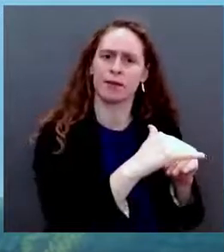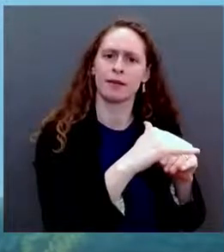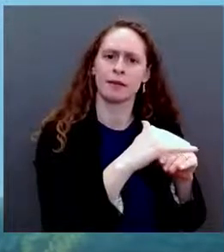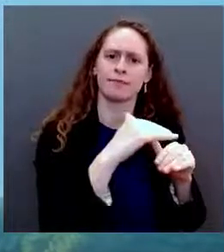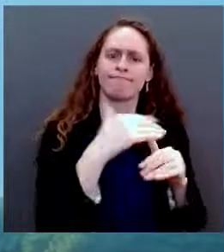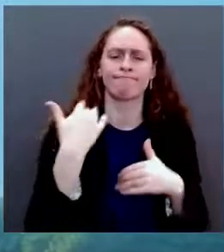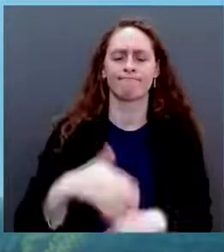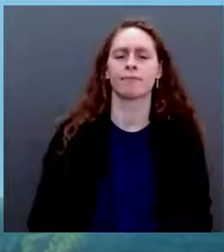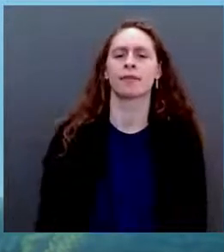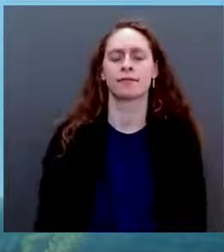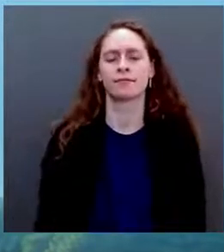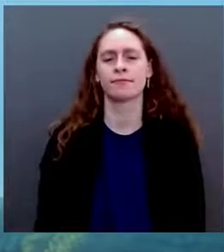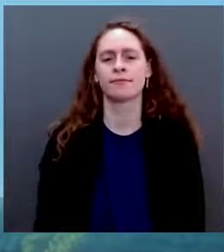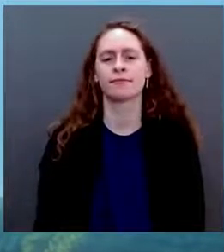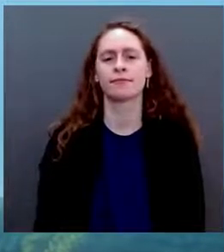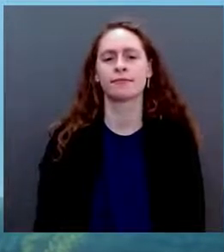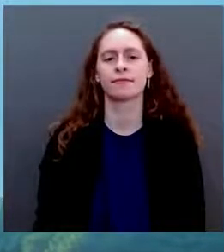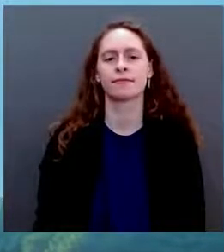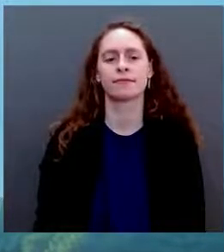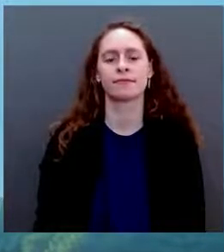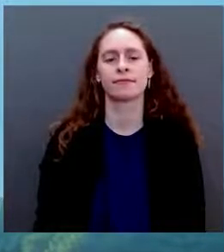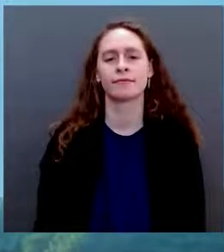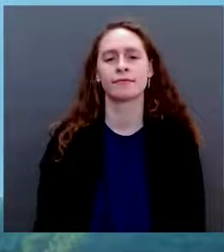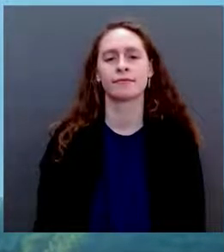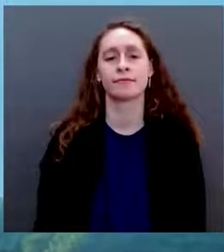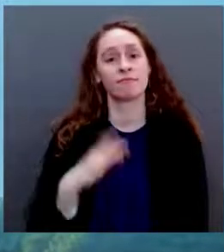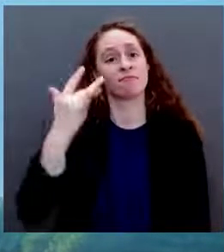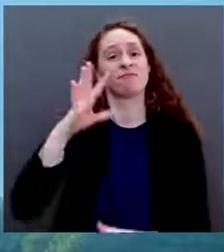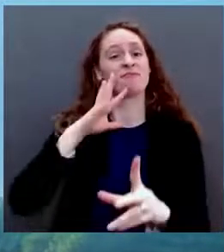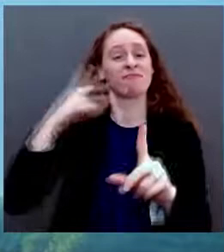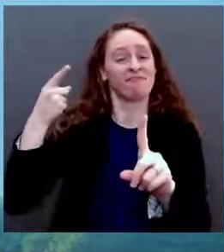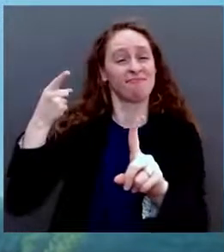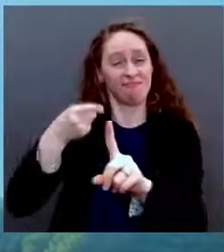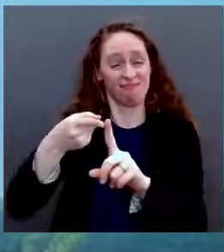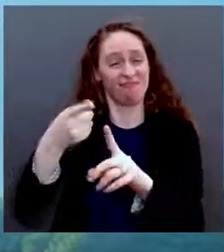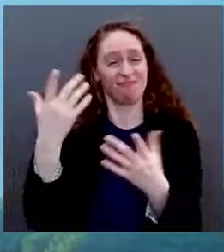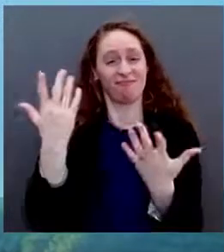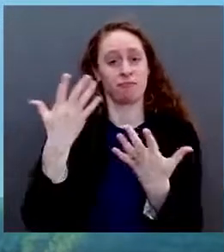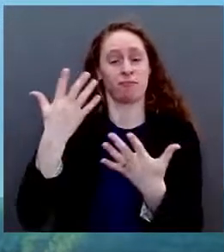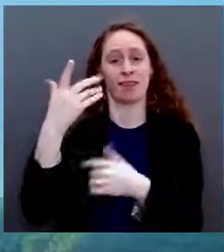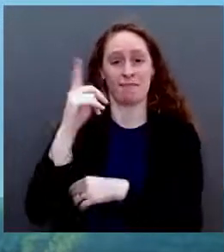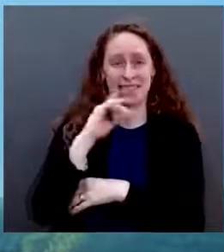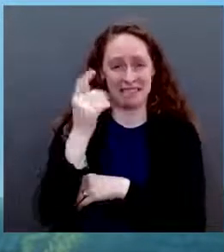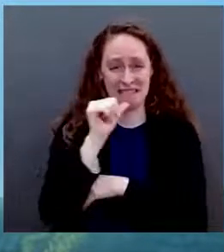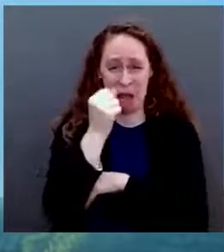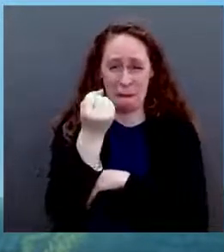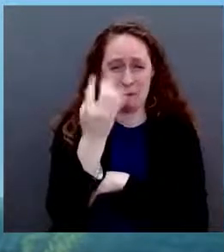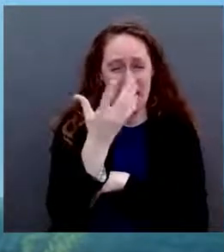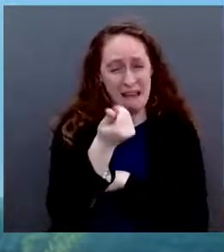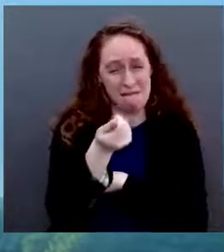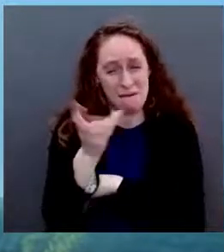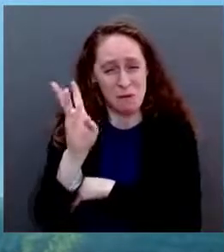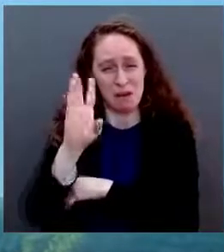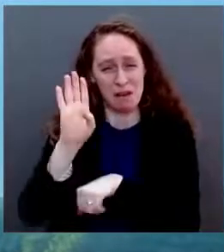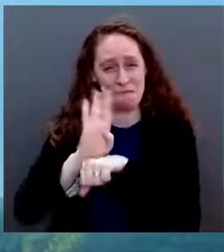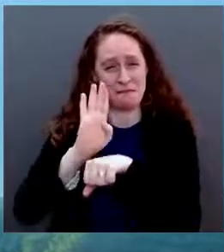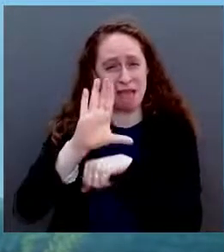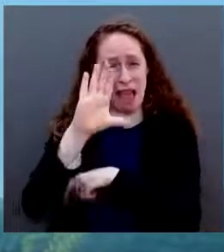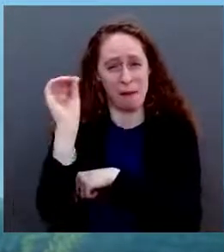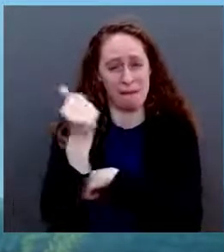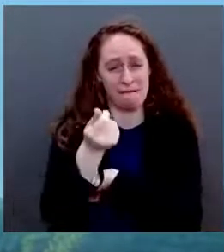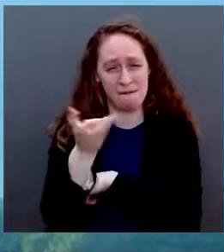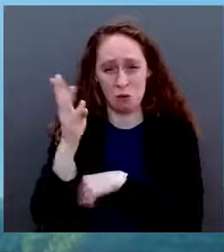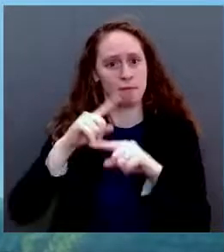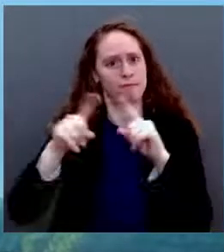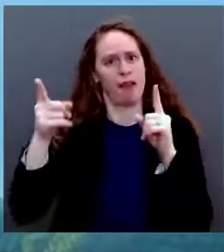poultry. These middlemen that they buy from, farmers and ranchers, and sell the processed